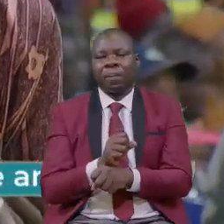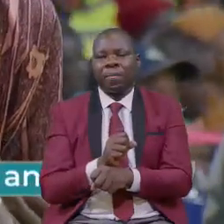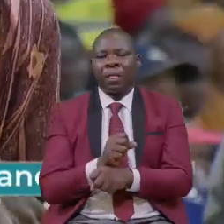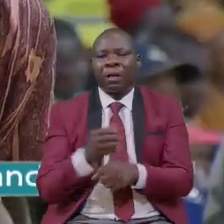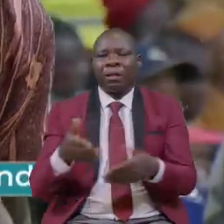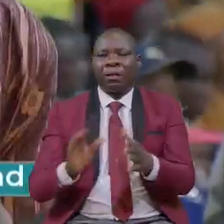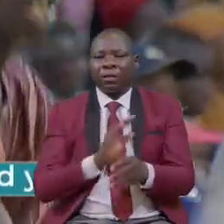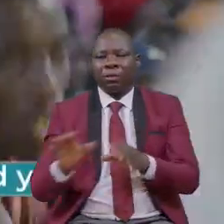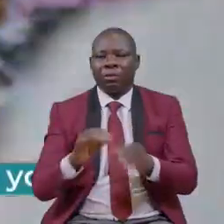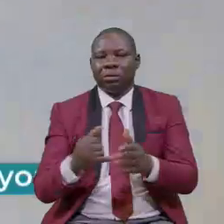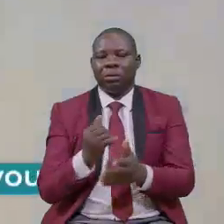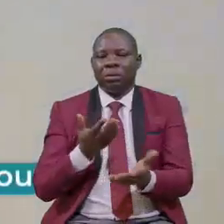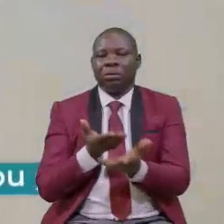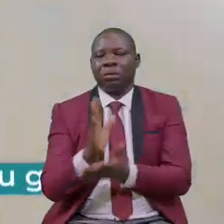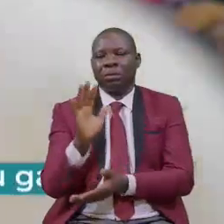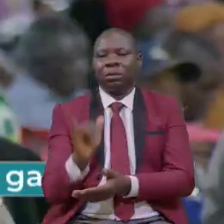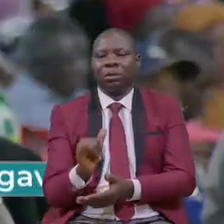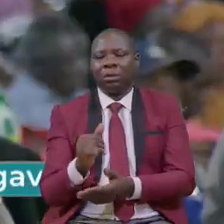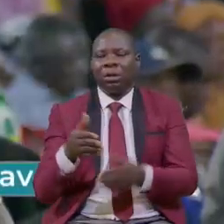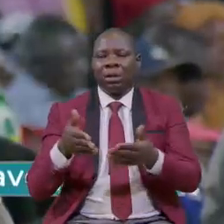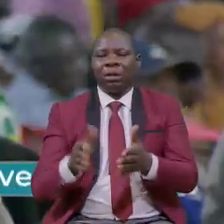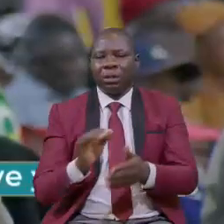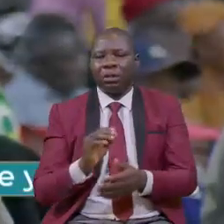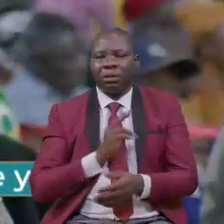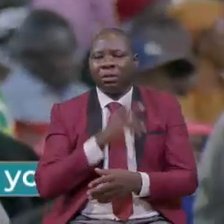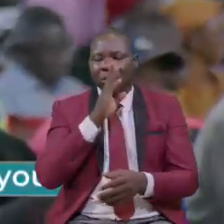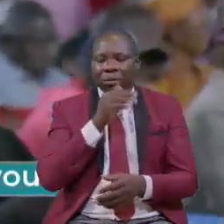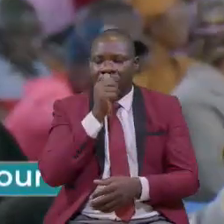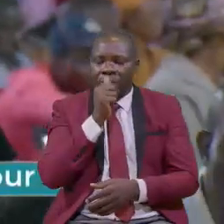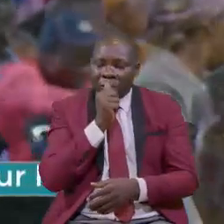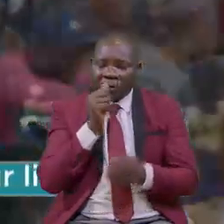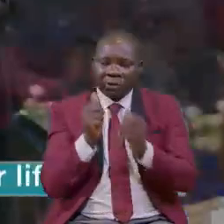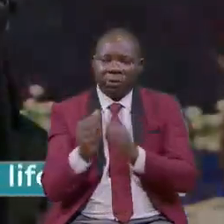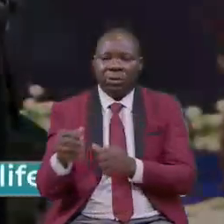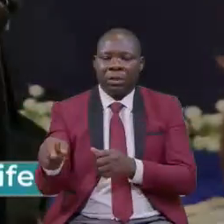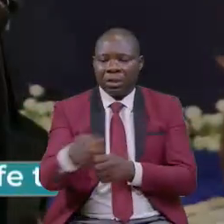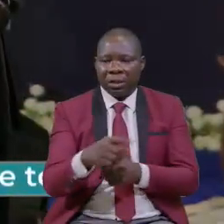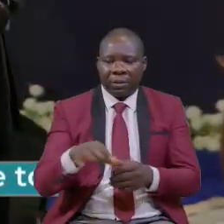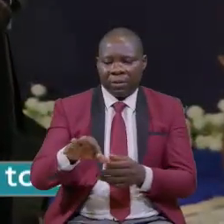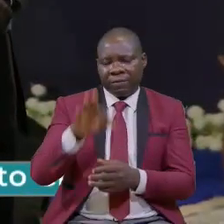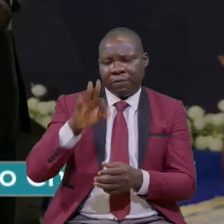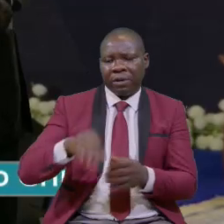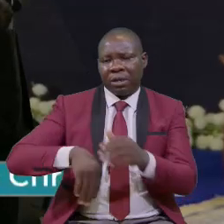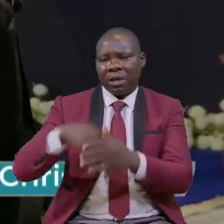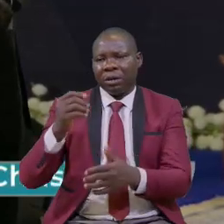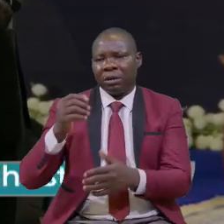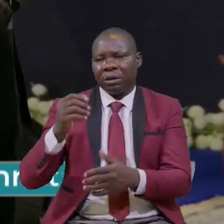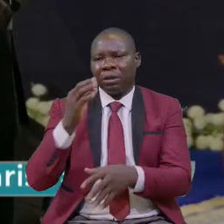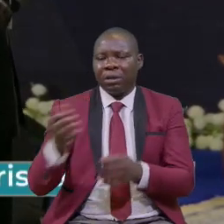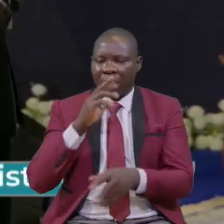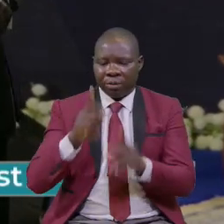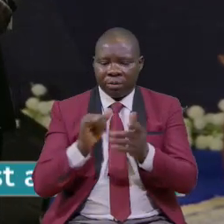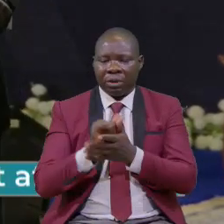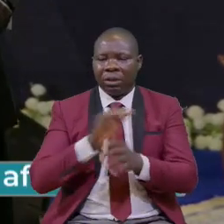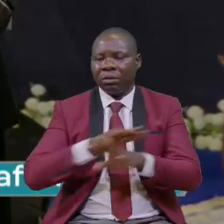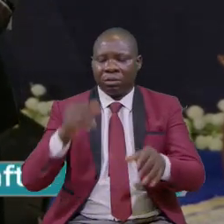correctly. And let's be patient with them. Find out. If there are people who don't understand English, please look